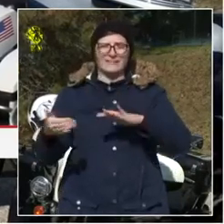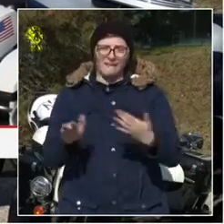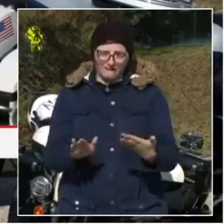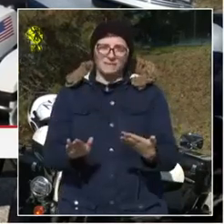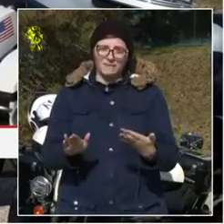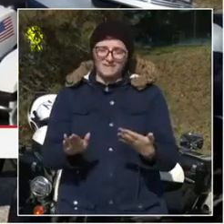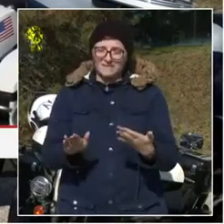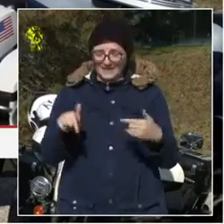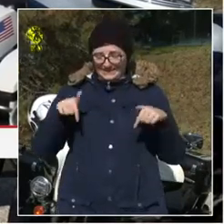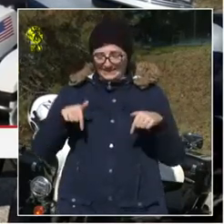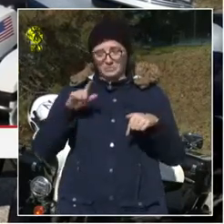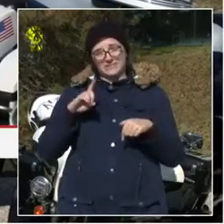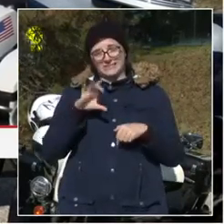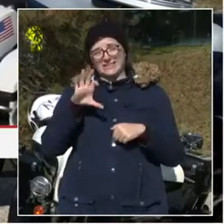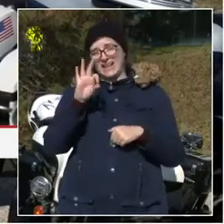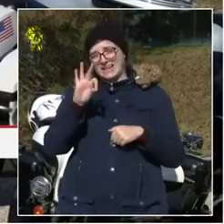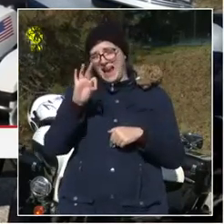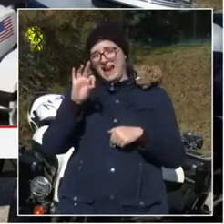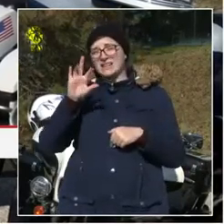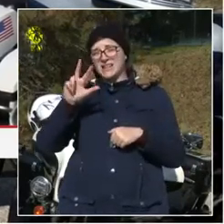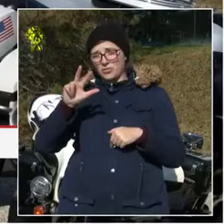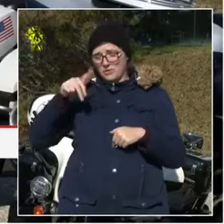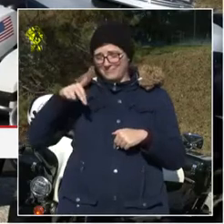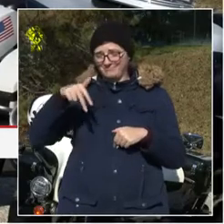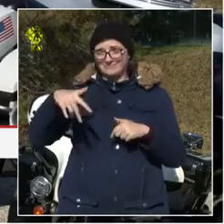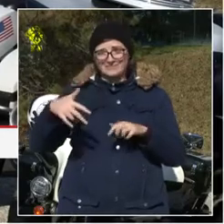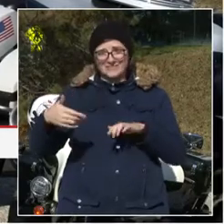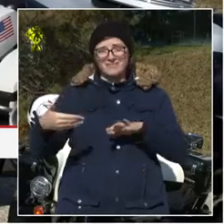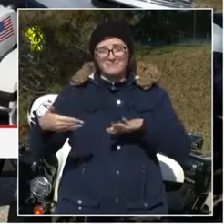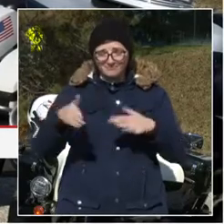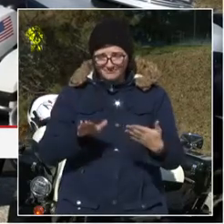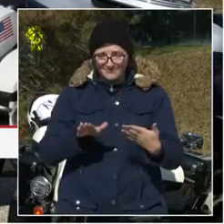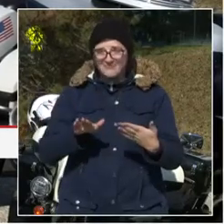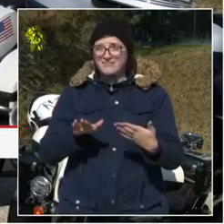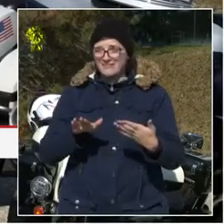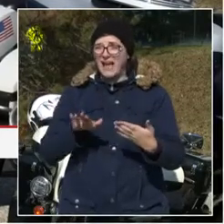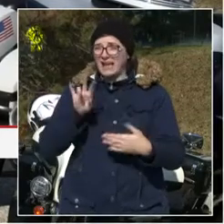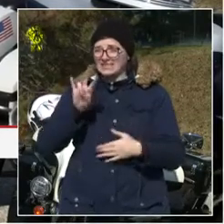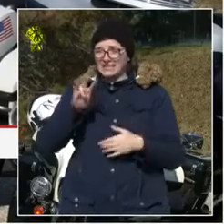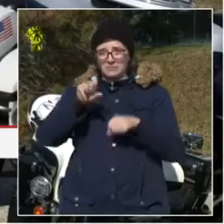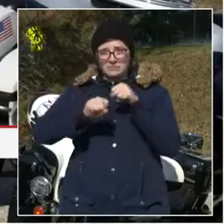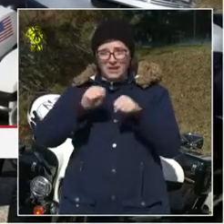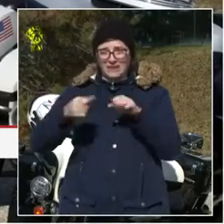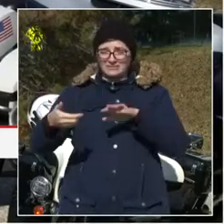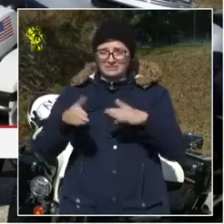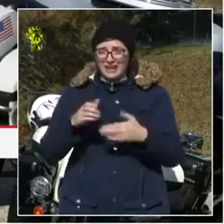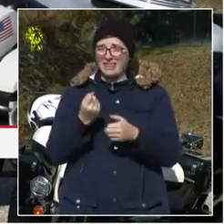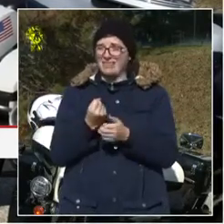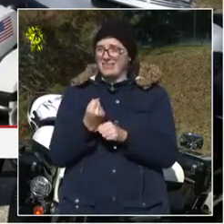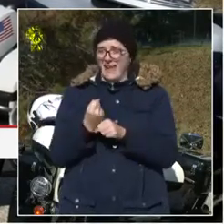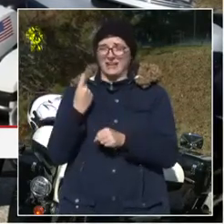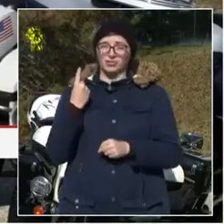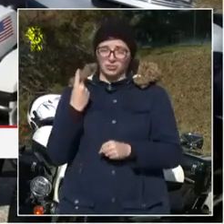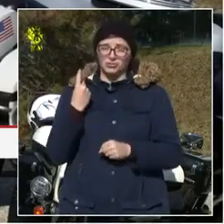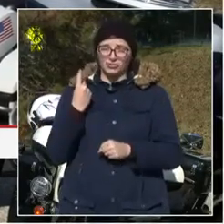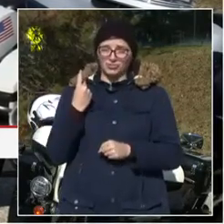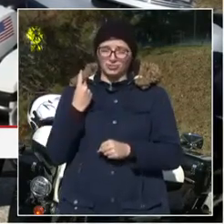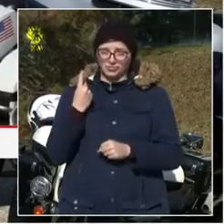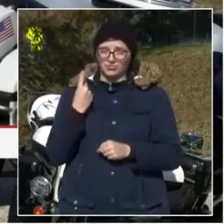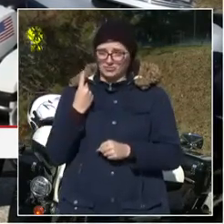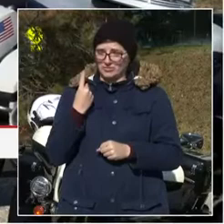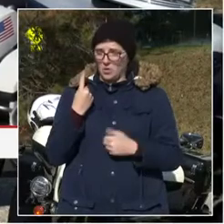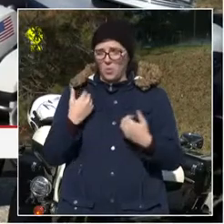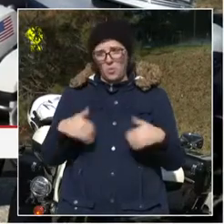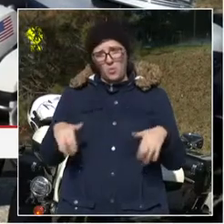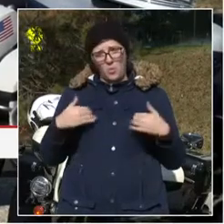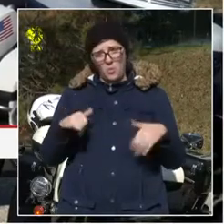93 pedestrian and 7 bicyclist fatalities last year. When we focus on the fact that each of those data points represents